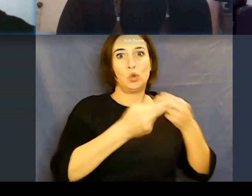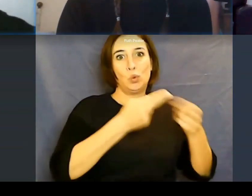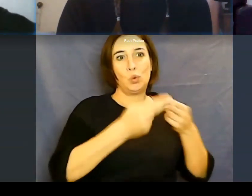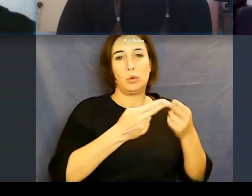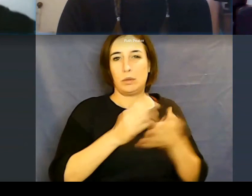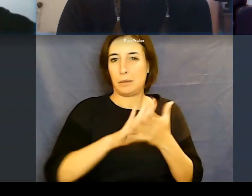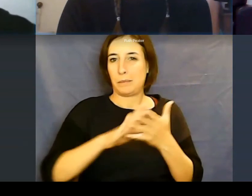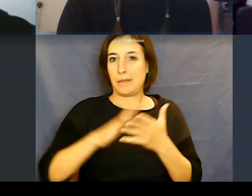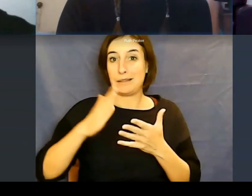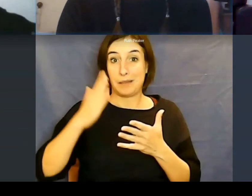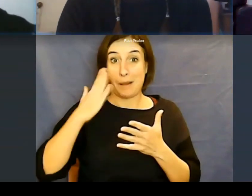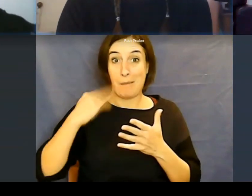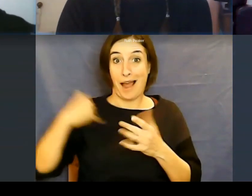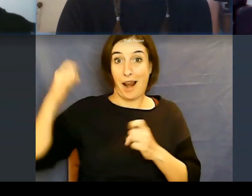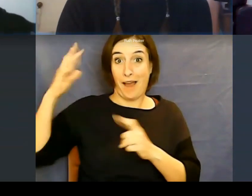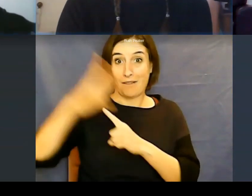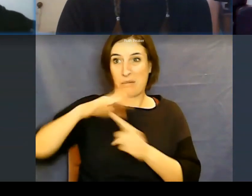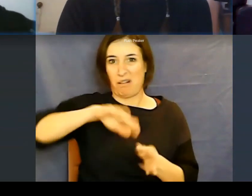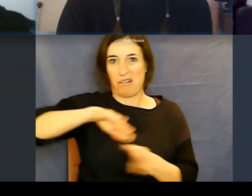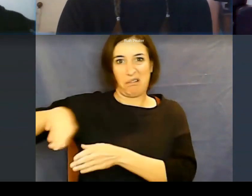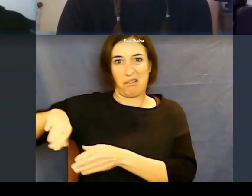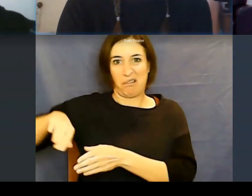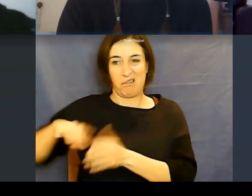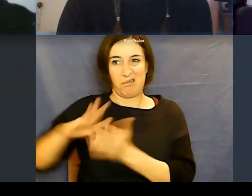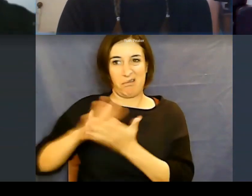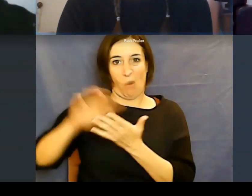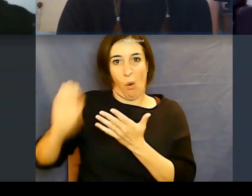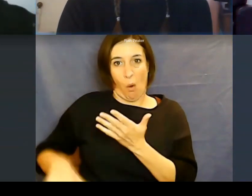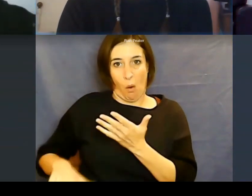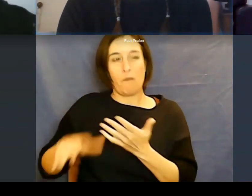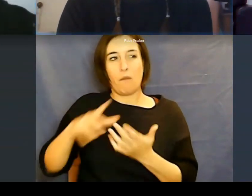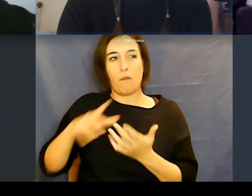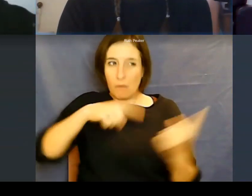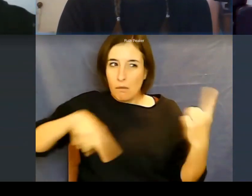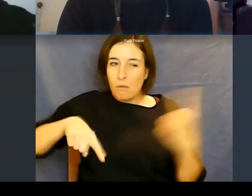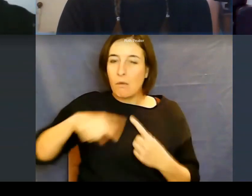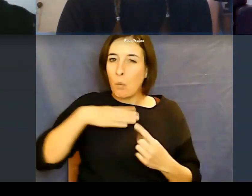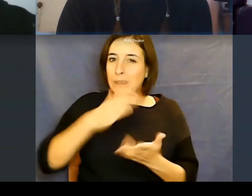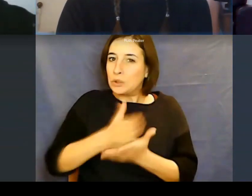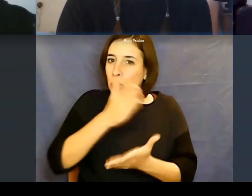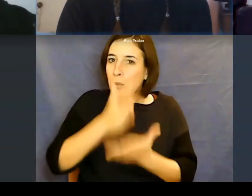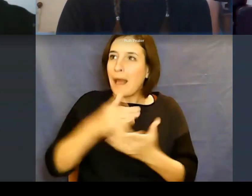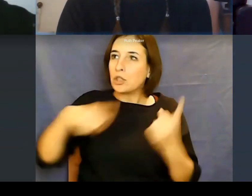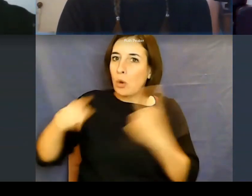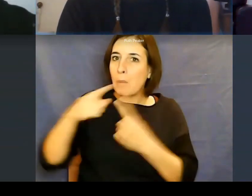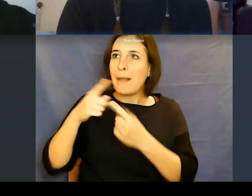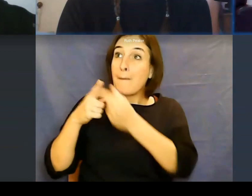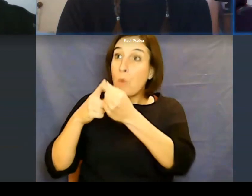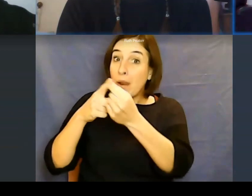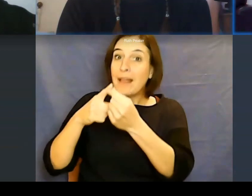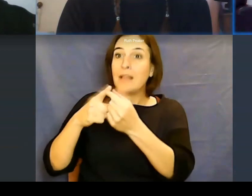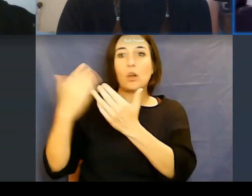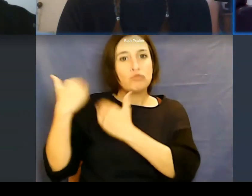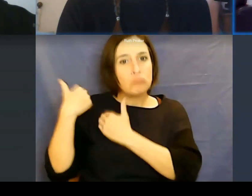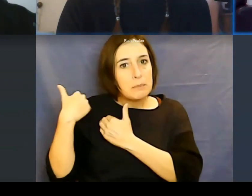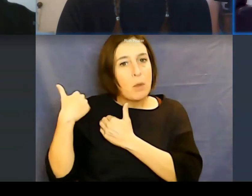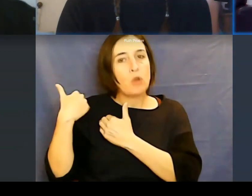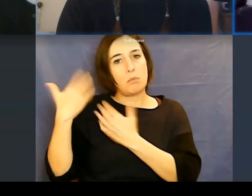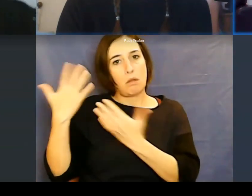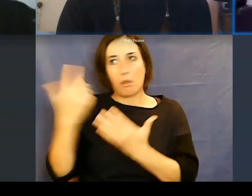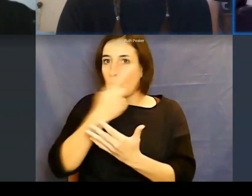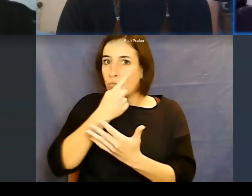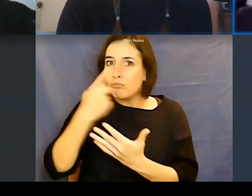people are accountable for delivering against those things. I think it's a really good point. Abu, do you have anything to add on that before we move on? Yeah, just to add, you know,